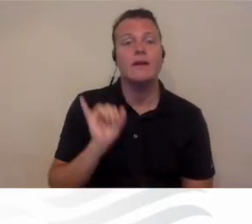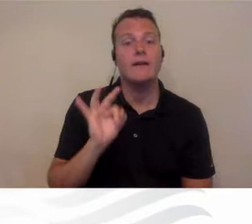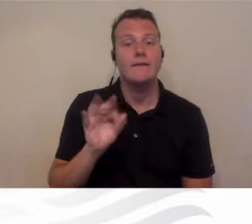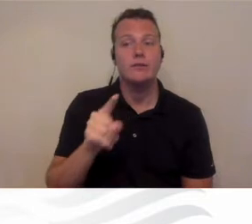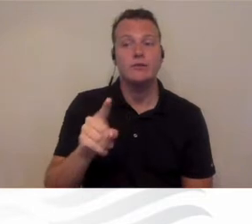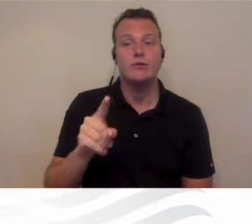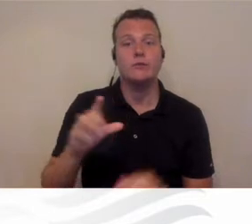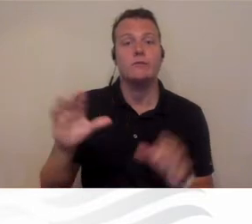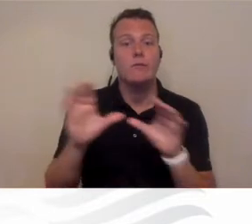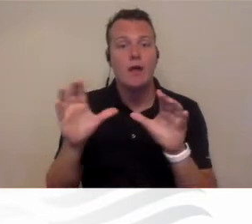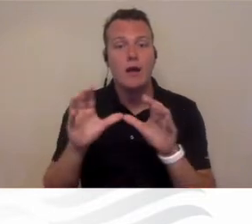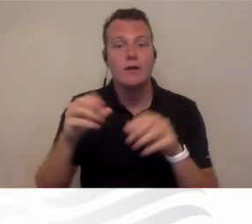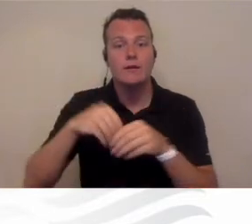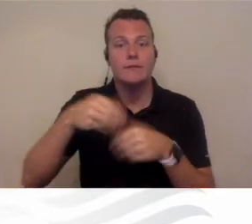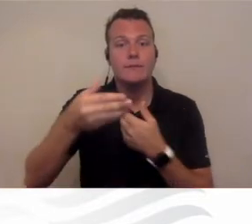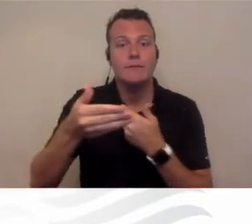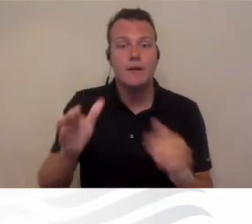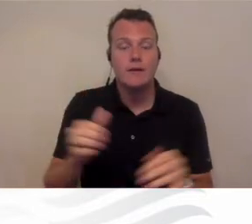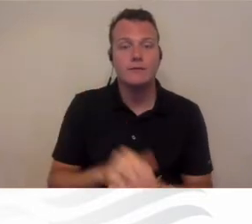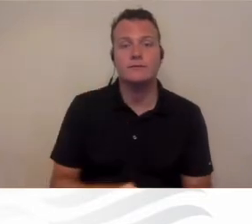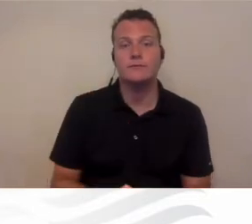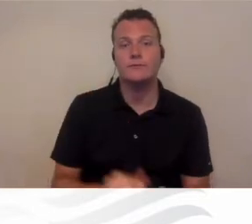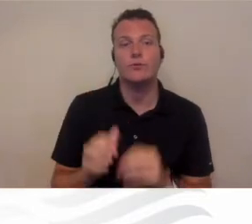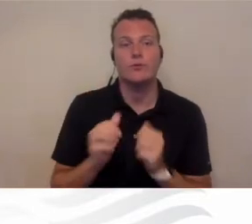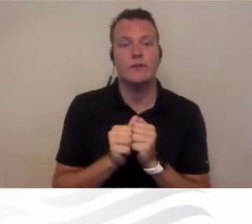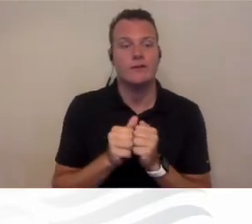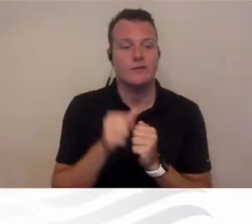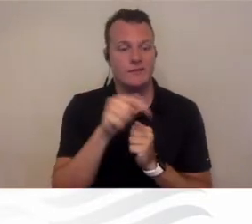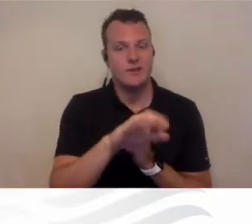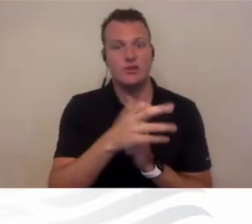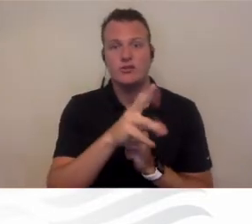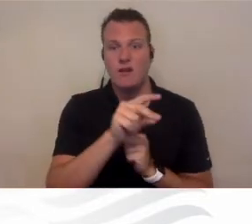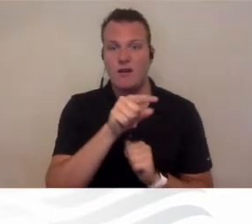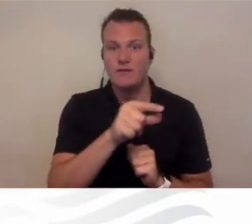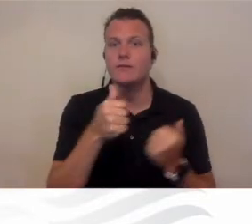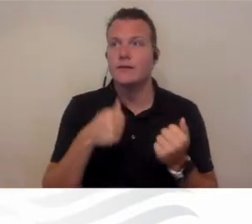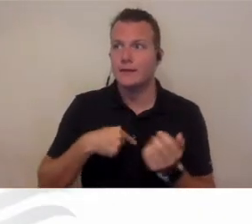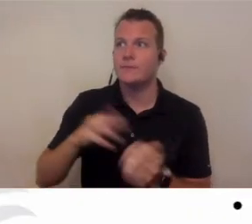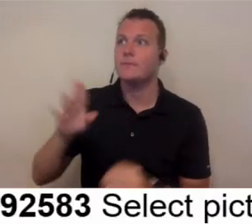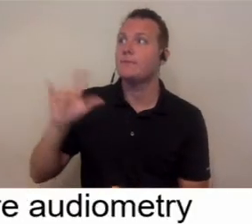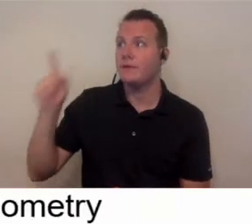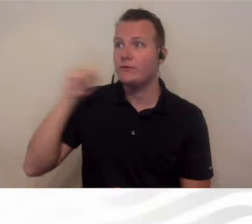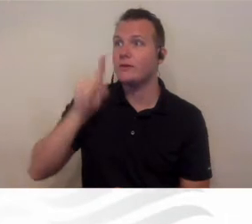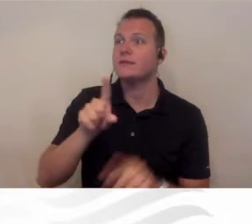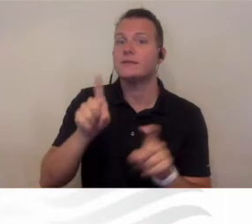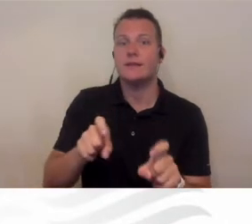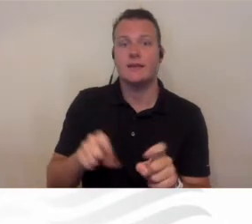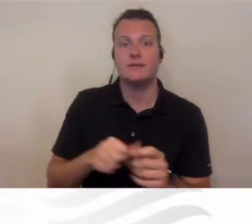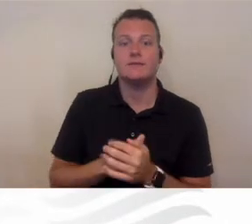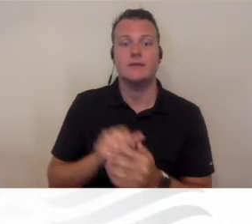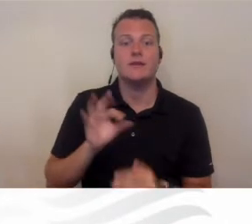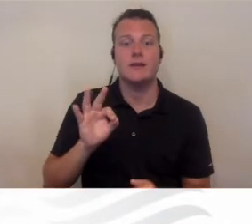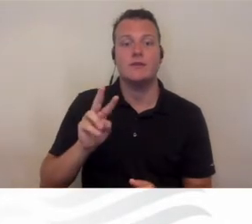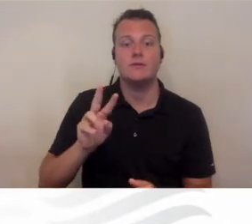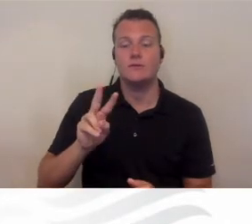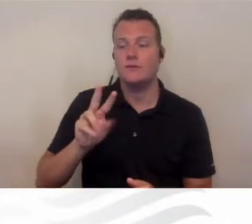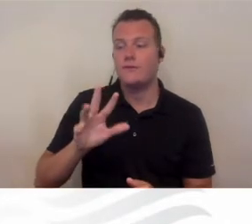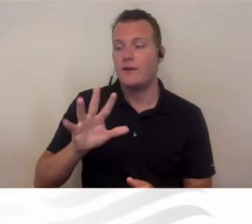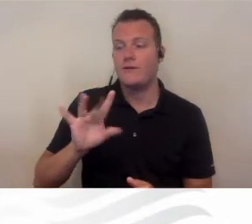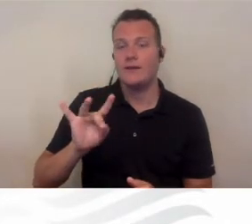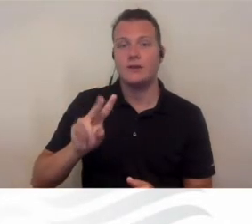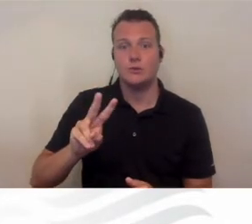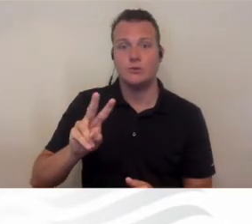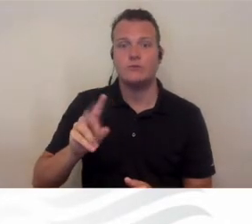box with a child, you can bill for the test and you can bill for 92582, and you certainly want that